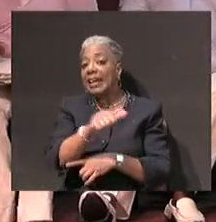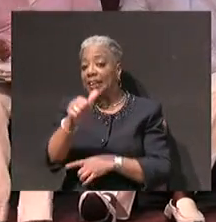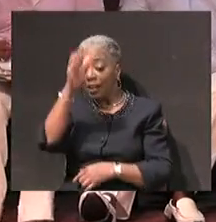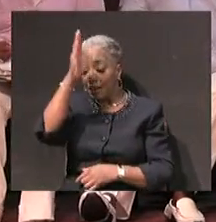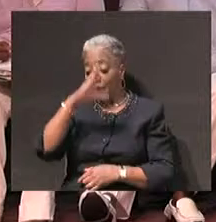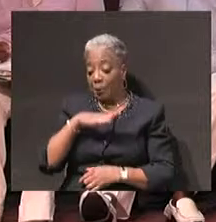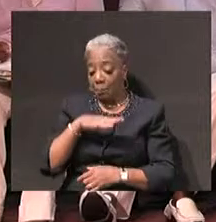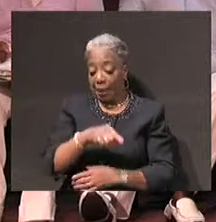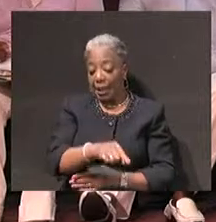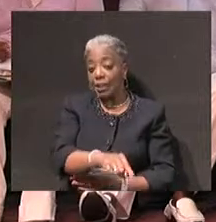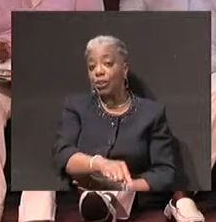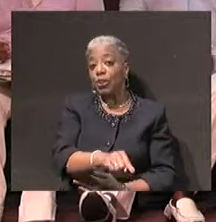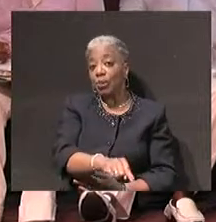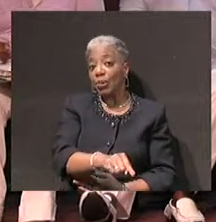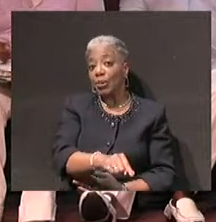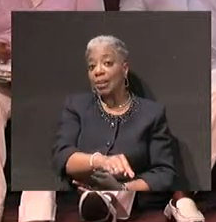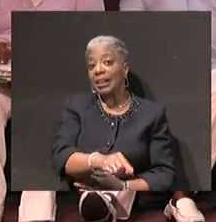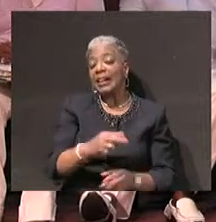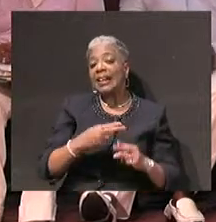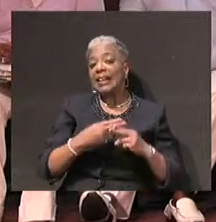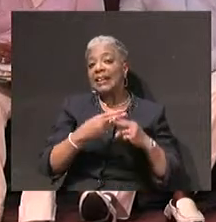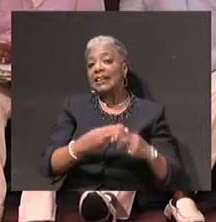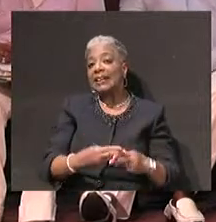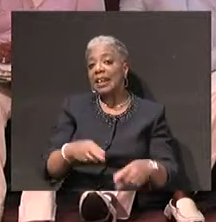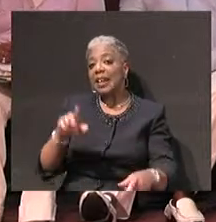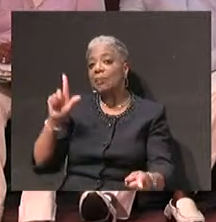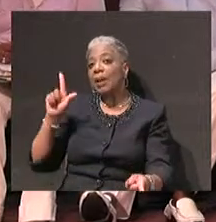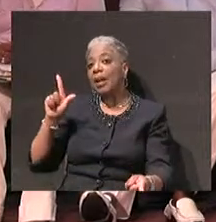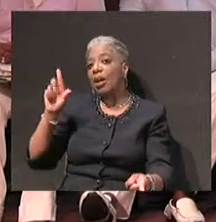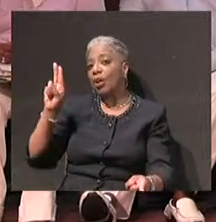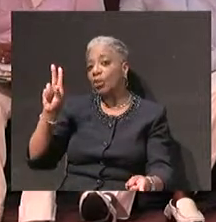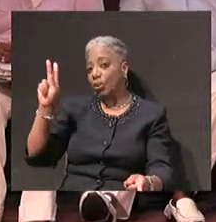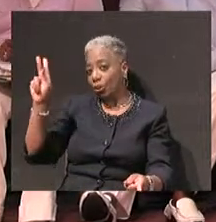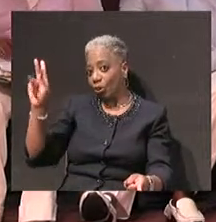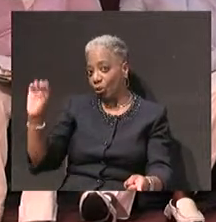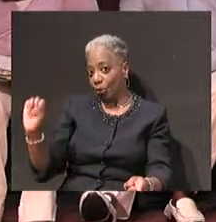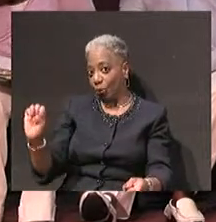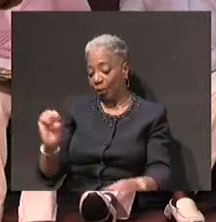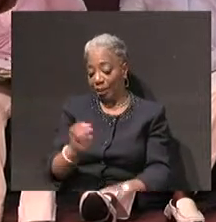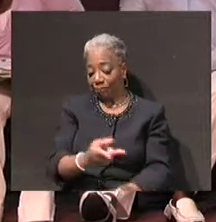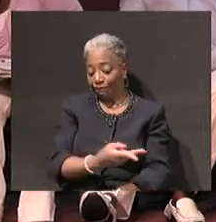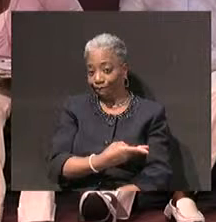Cleopas is Luke, who wrote the Gospel of Luke.